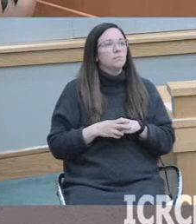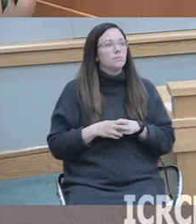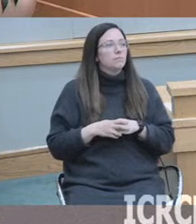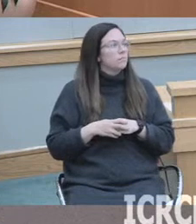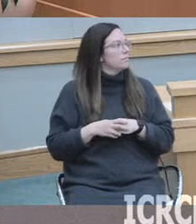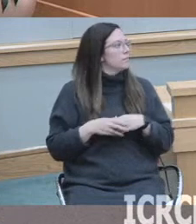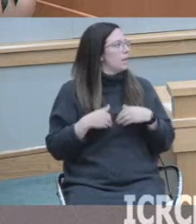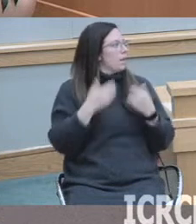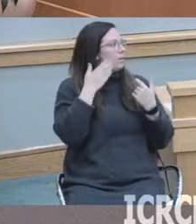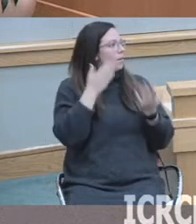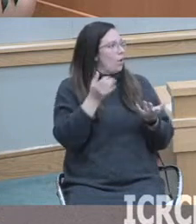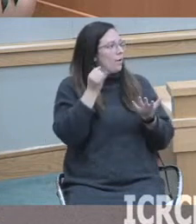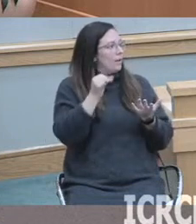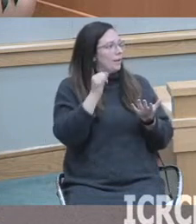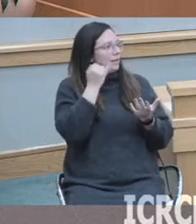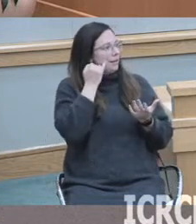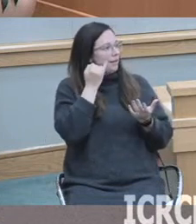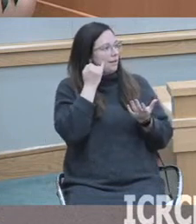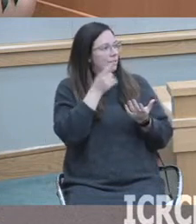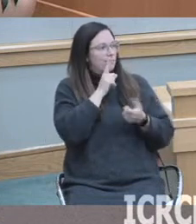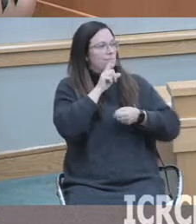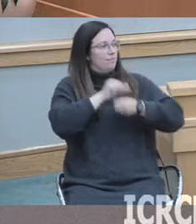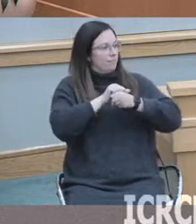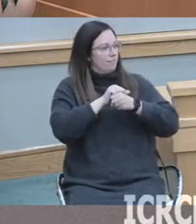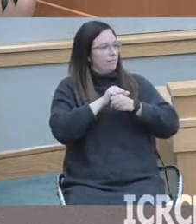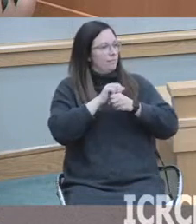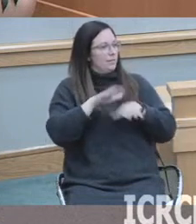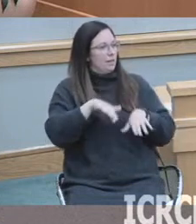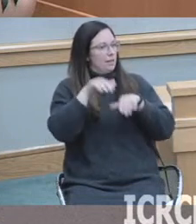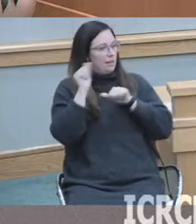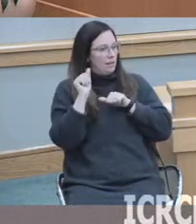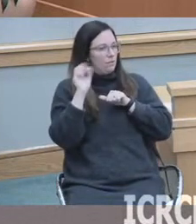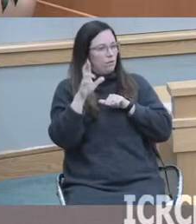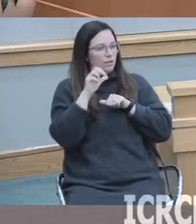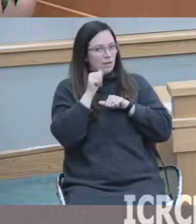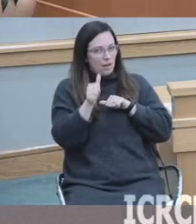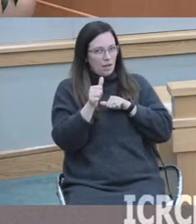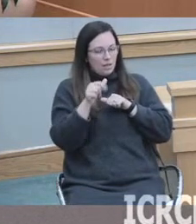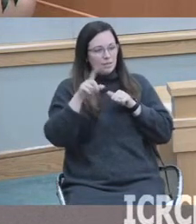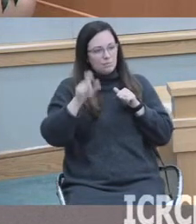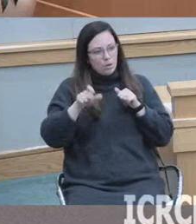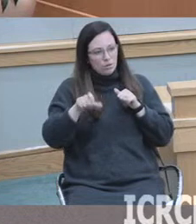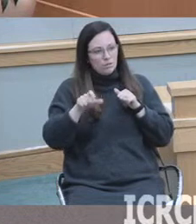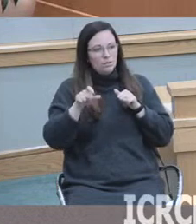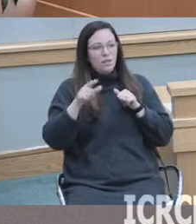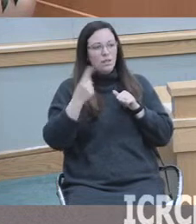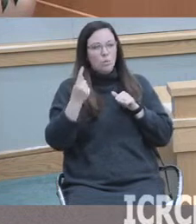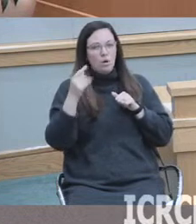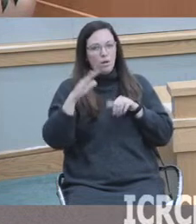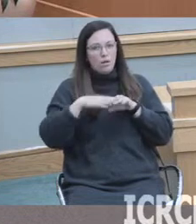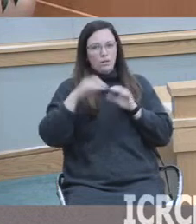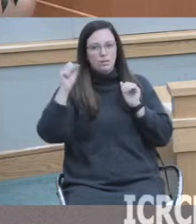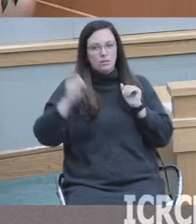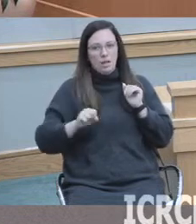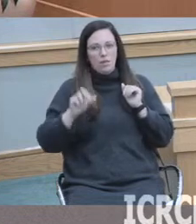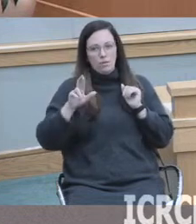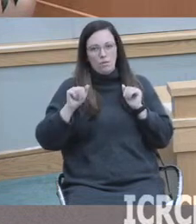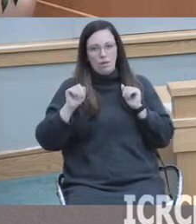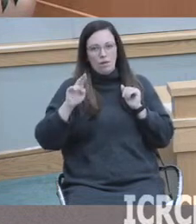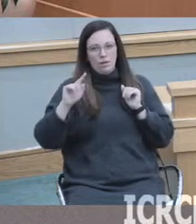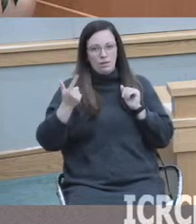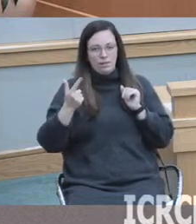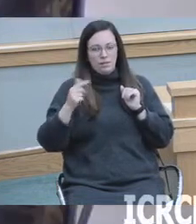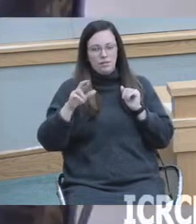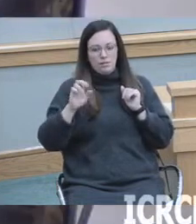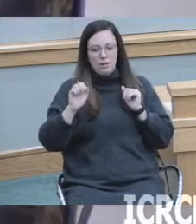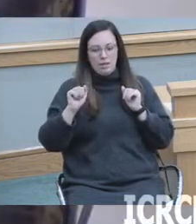I don't know whether they're leaving or not. They supposedly, the one on South Reading Road was going to